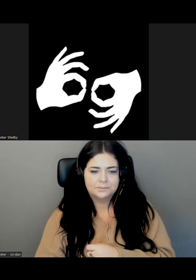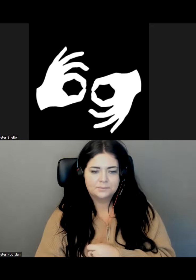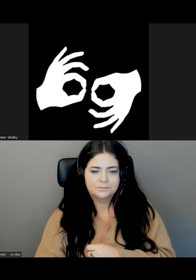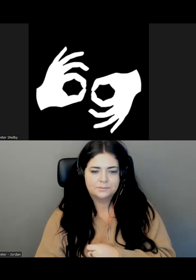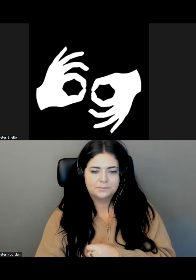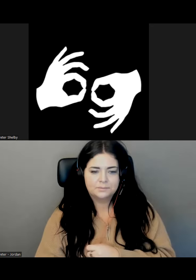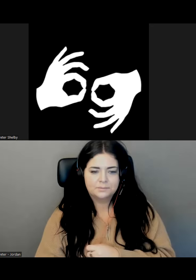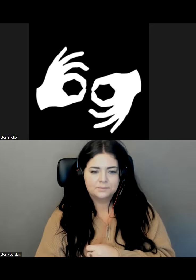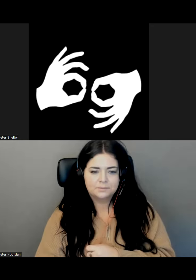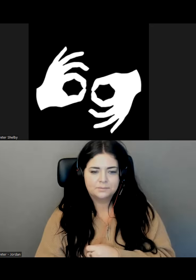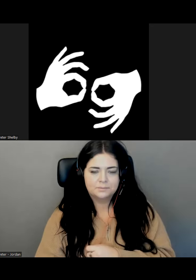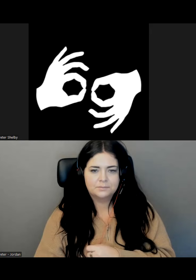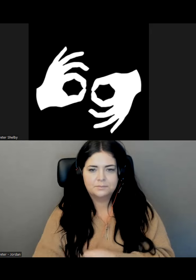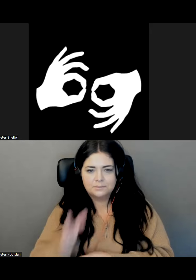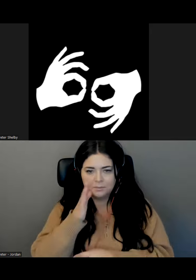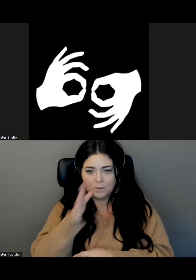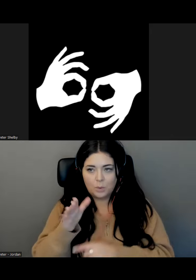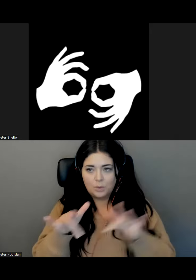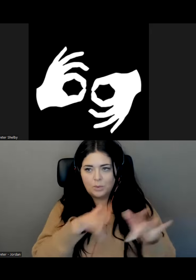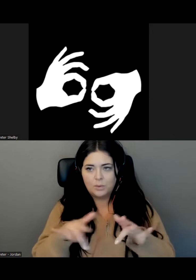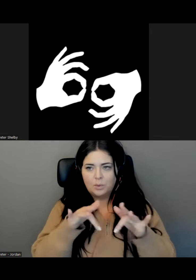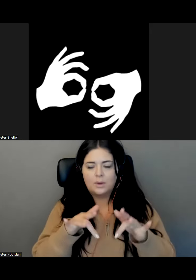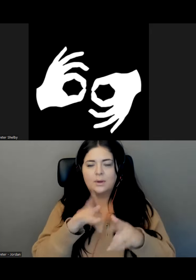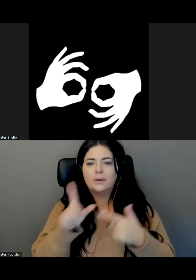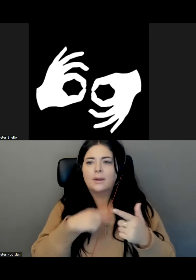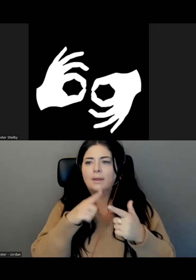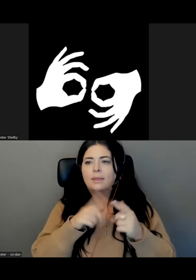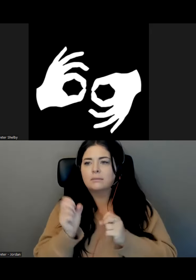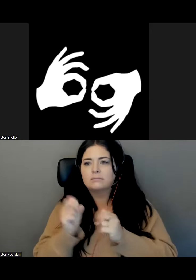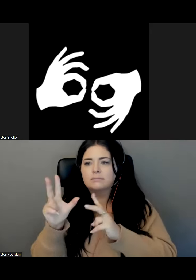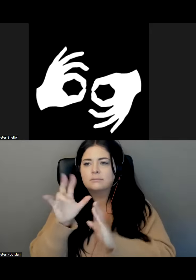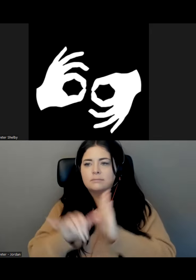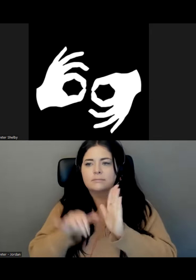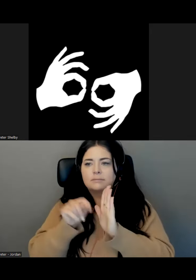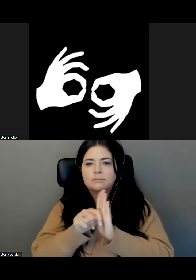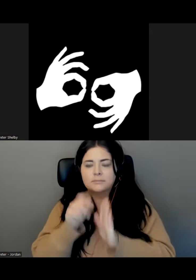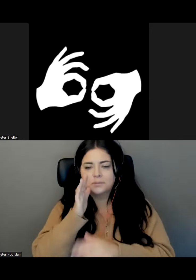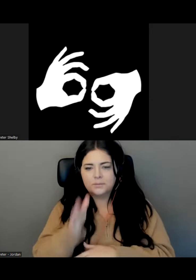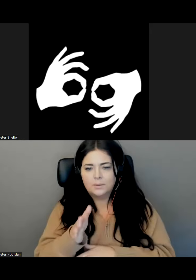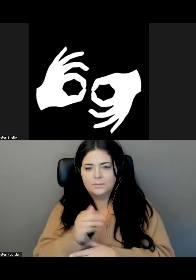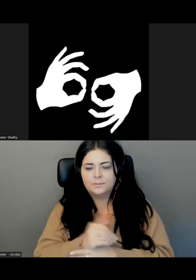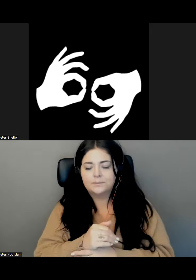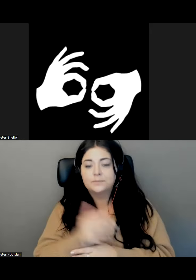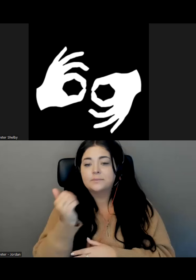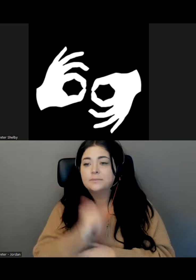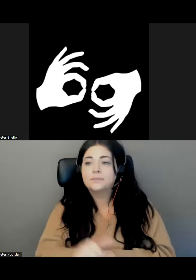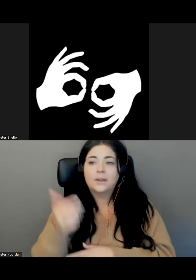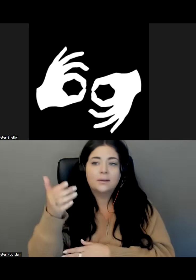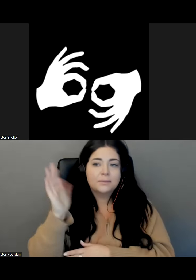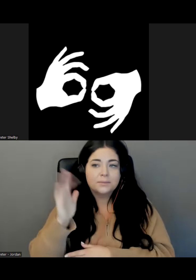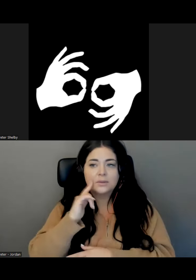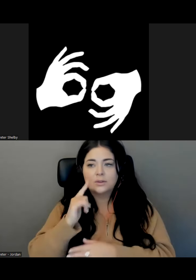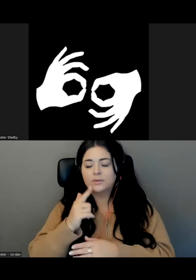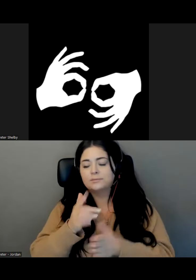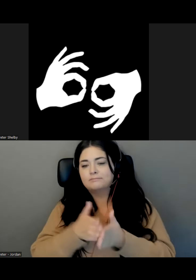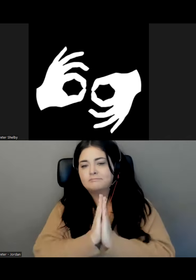This session will be recorded and placed on our YouTube channel for future viewing. And if you have any presentation requests, please